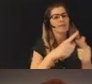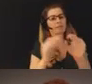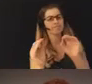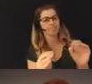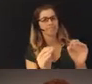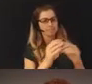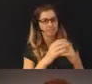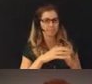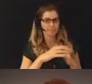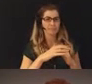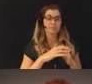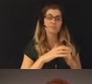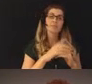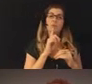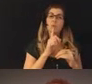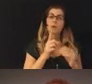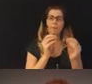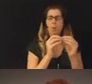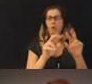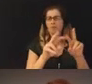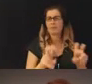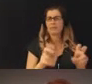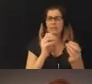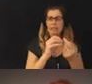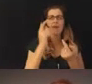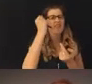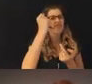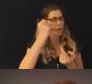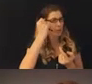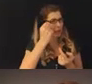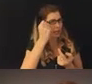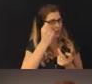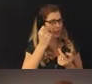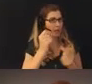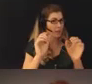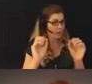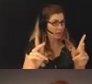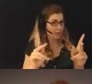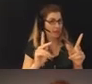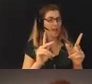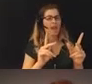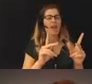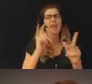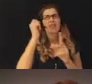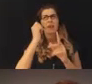So let's dive into a little bit of theory, right? A theoretical framework, and then how it might look in